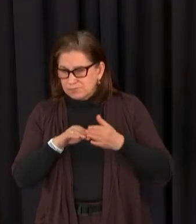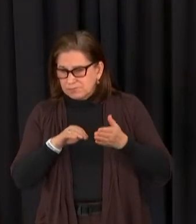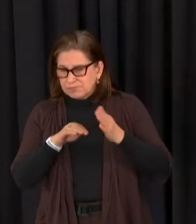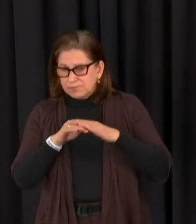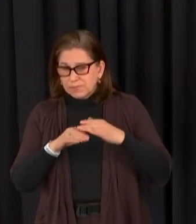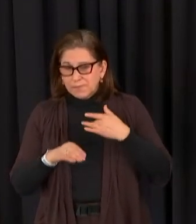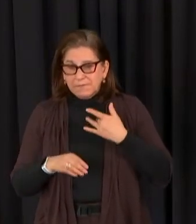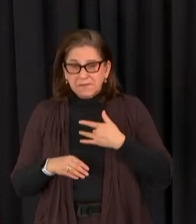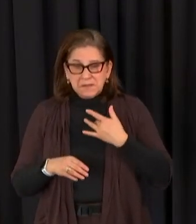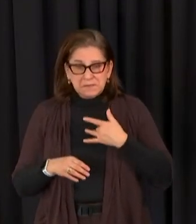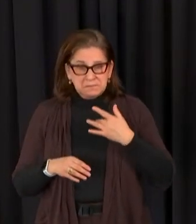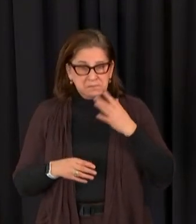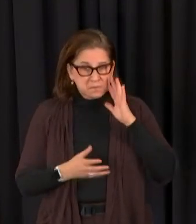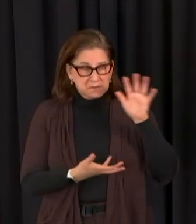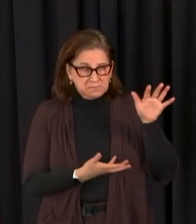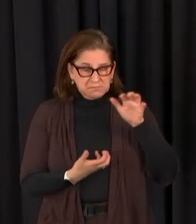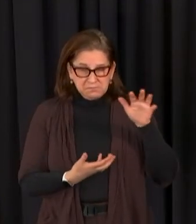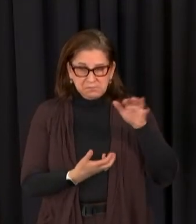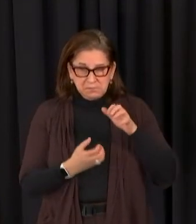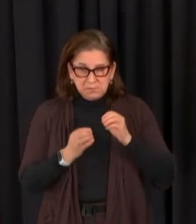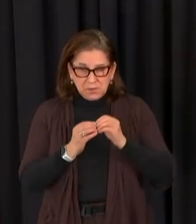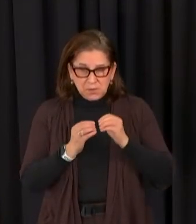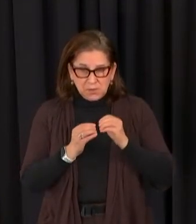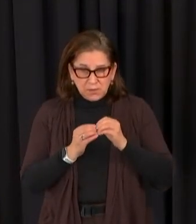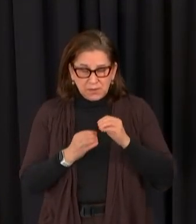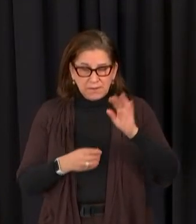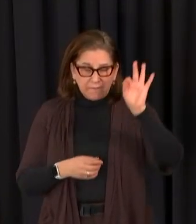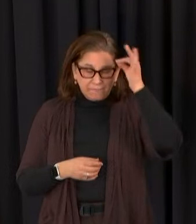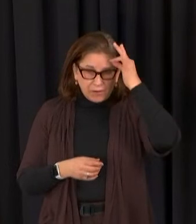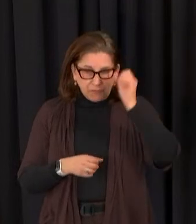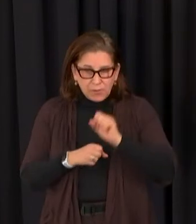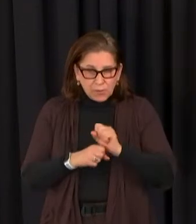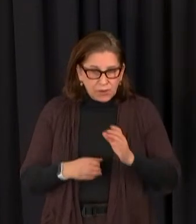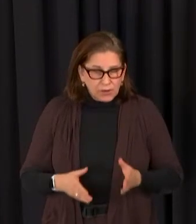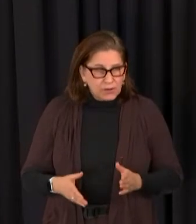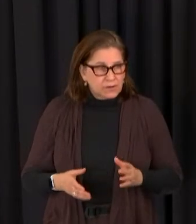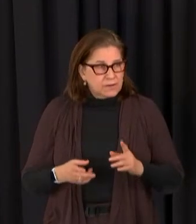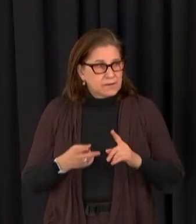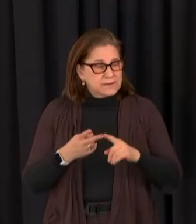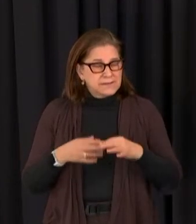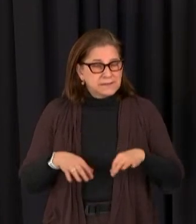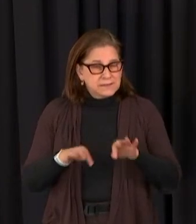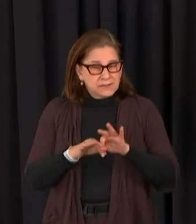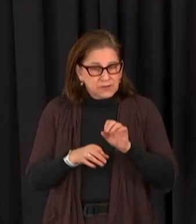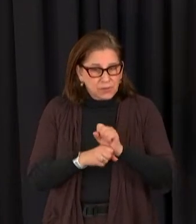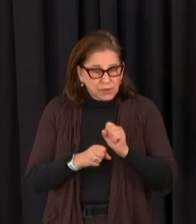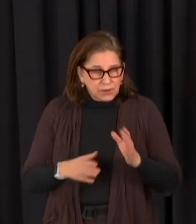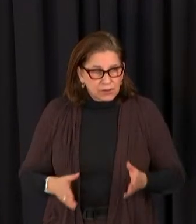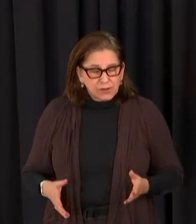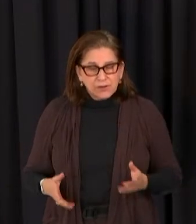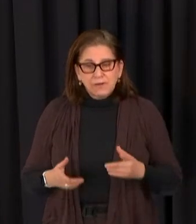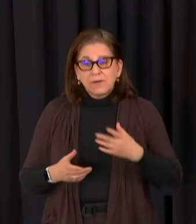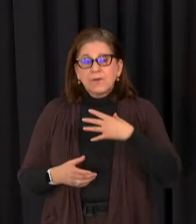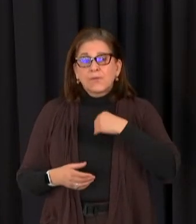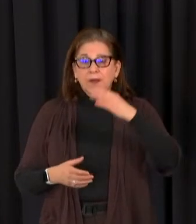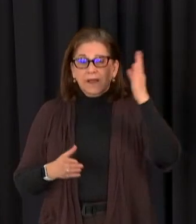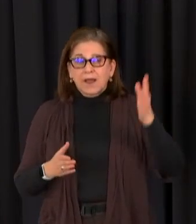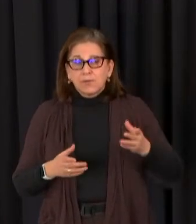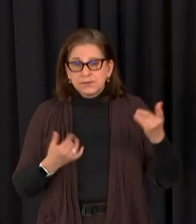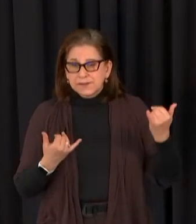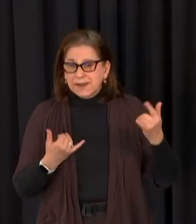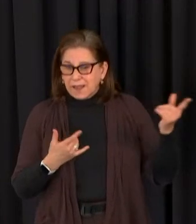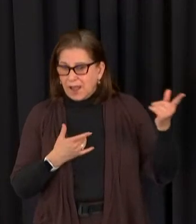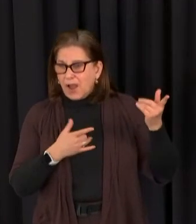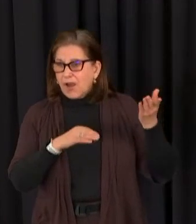our federal workers, our essential federal in-person workers, and so we don't agree with that decision, but we're